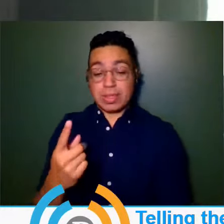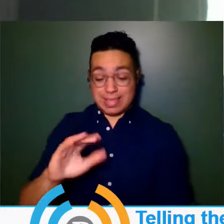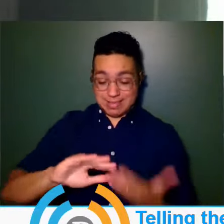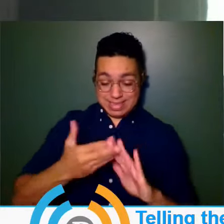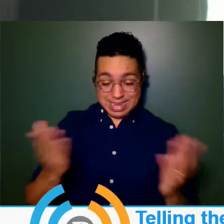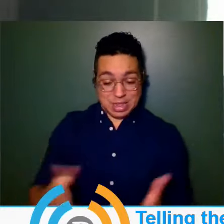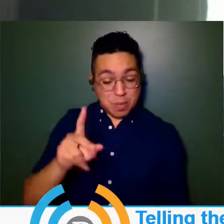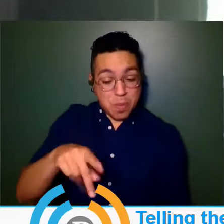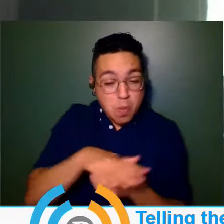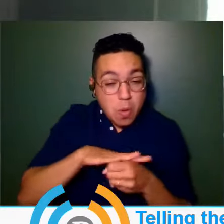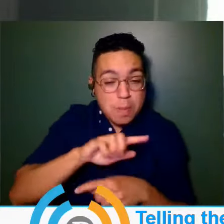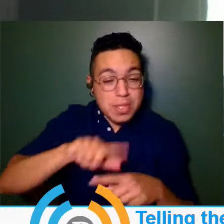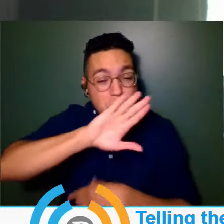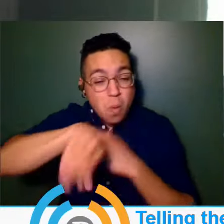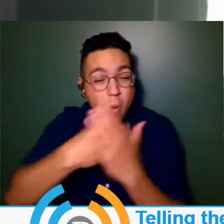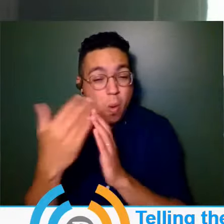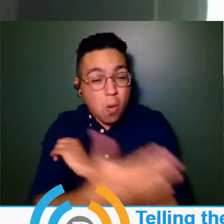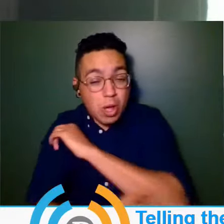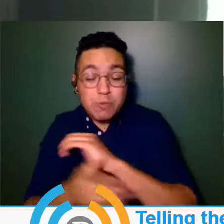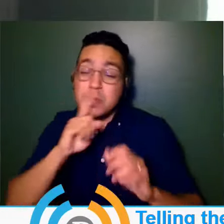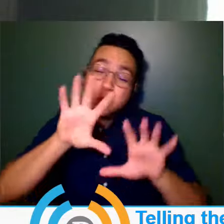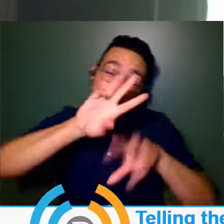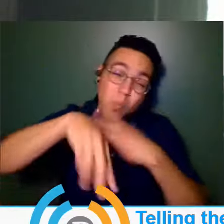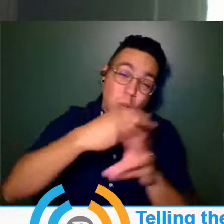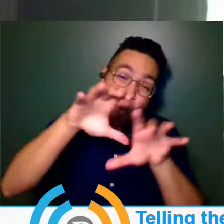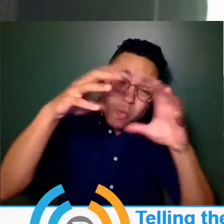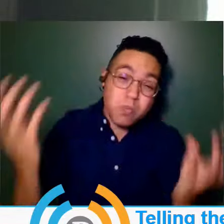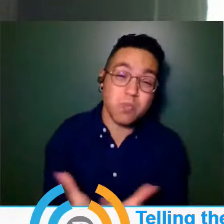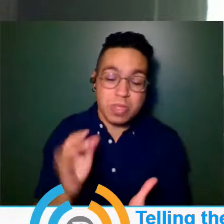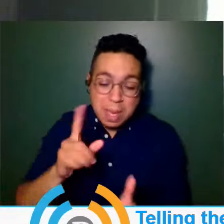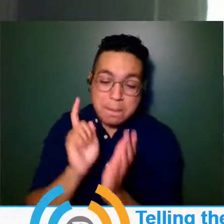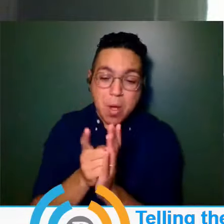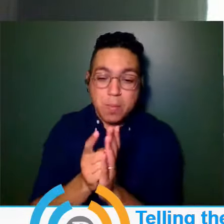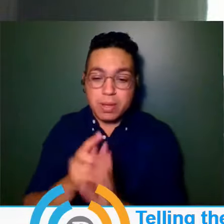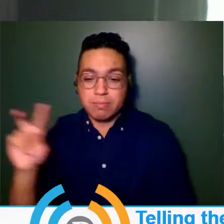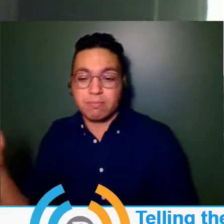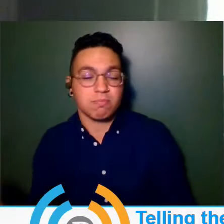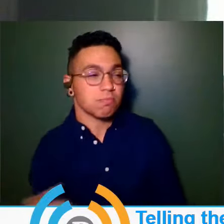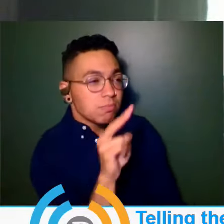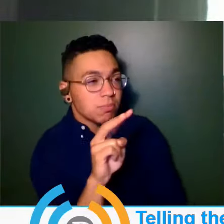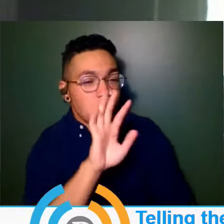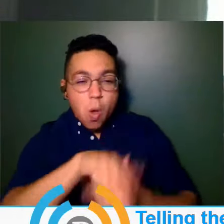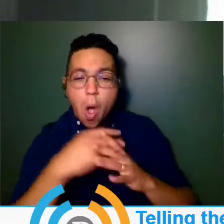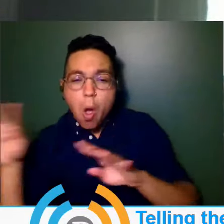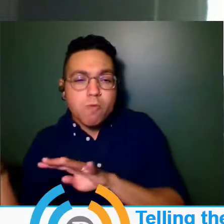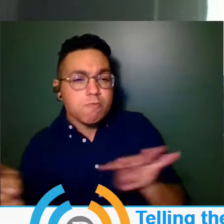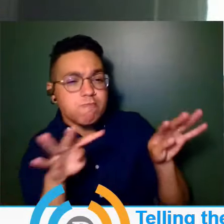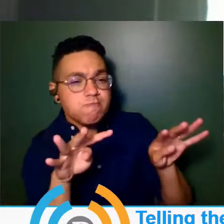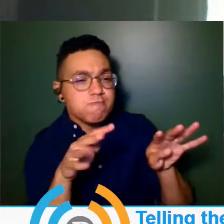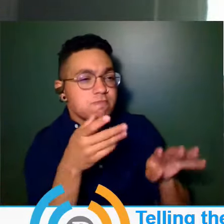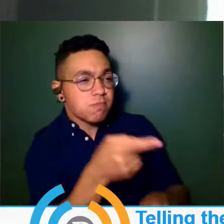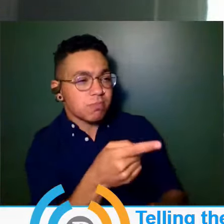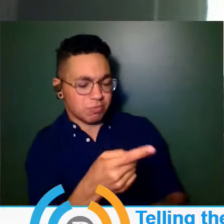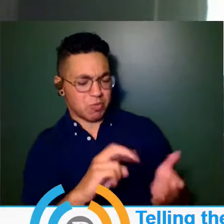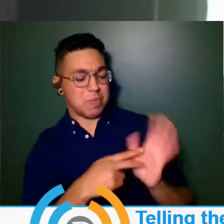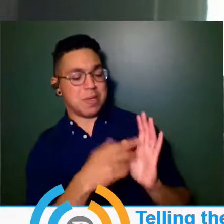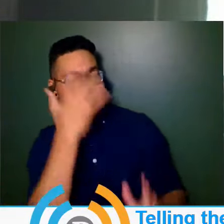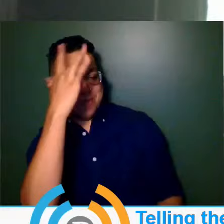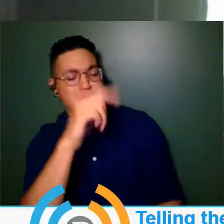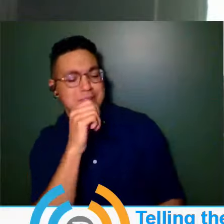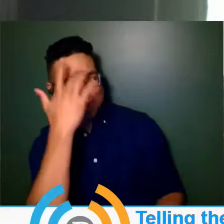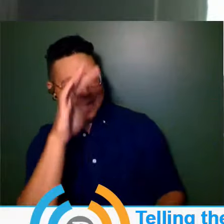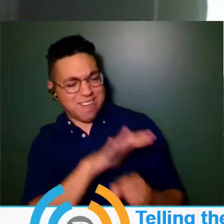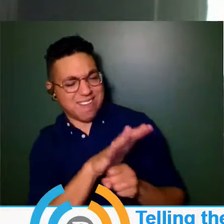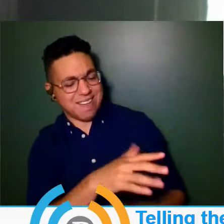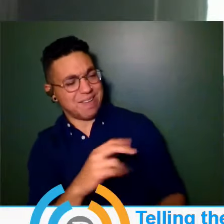the nation, and in fact, the globe in that moment. And so, define smart. And